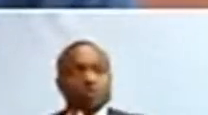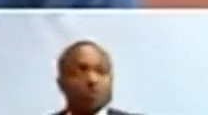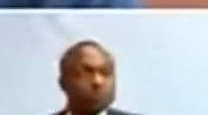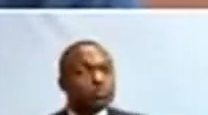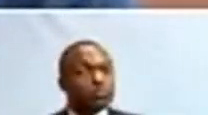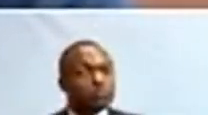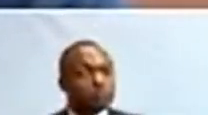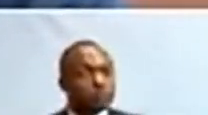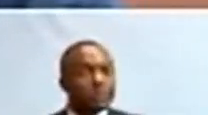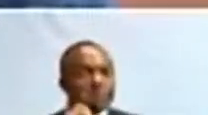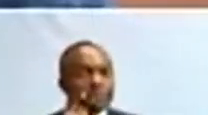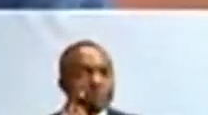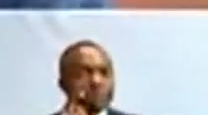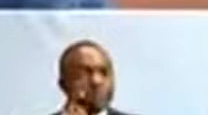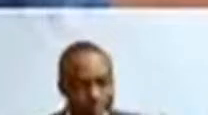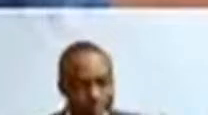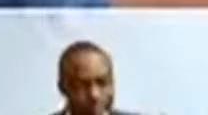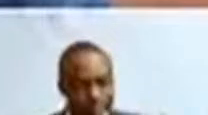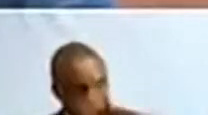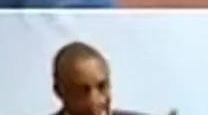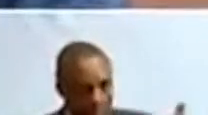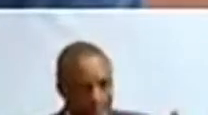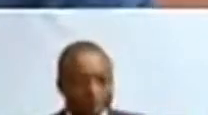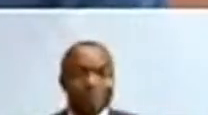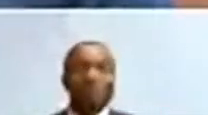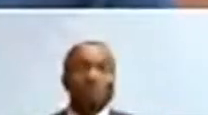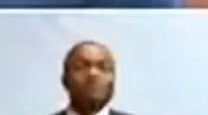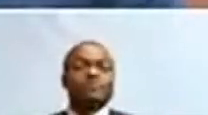we should remove it from this document?